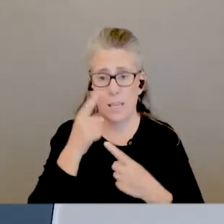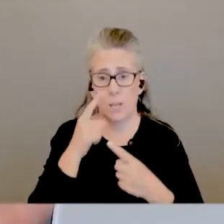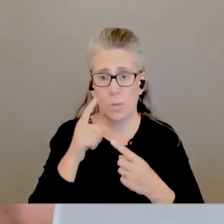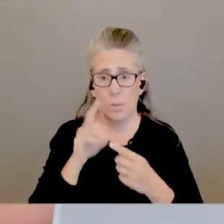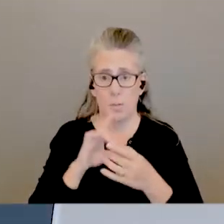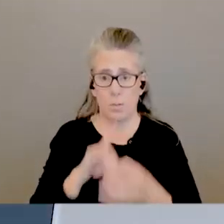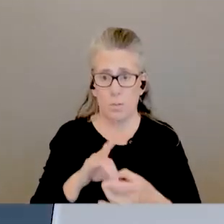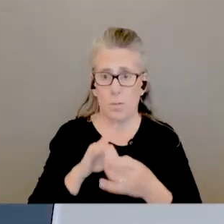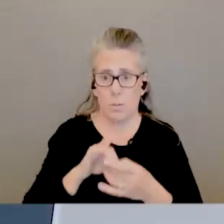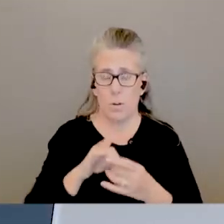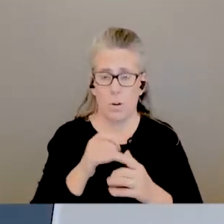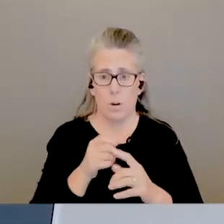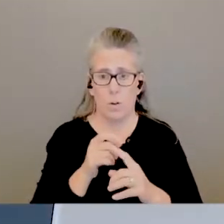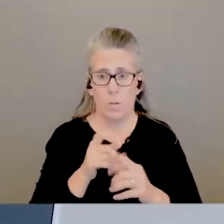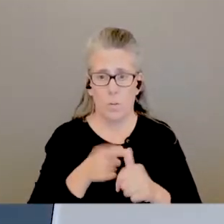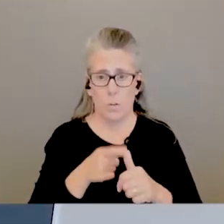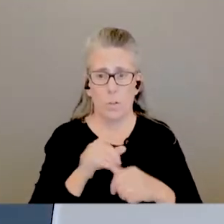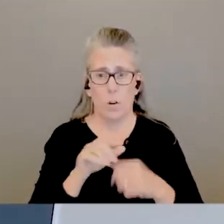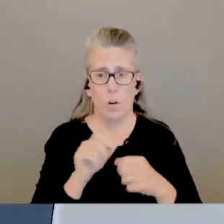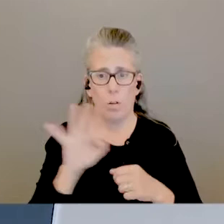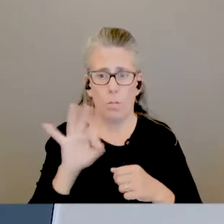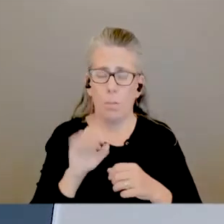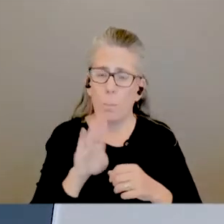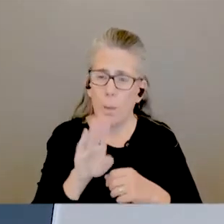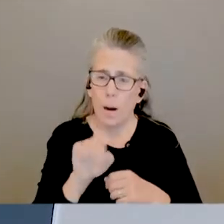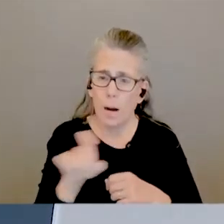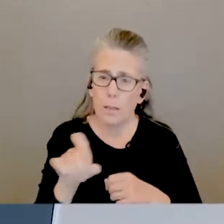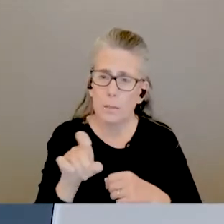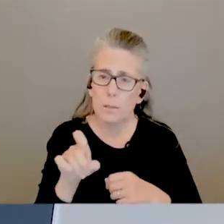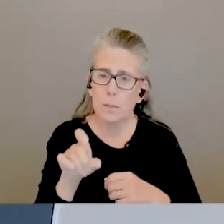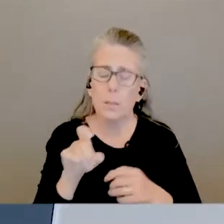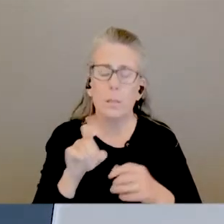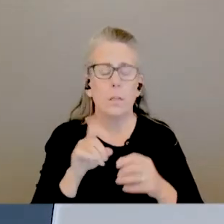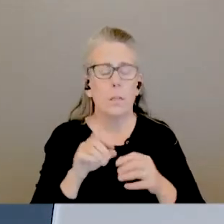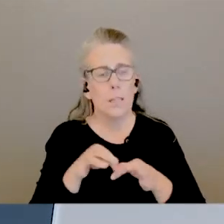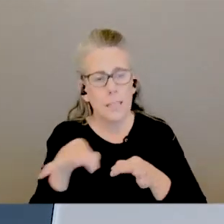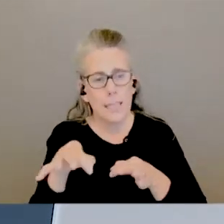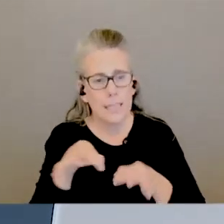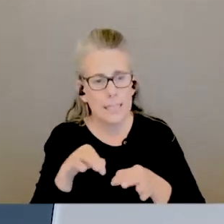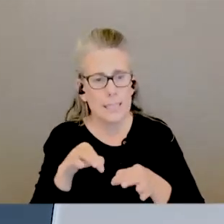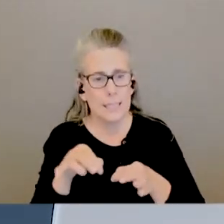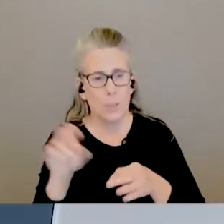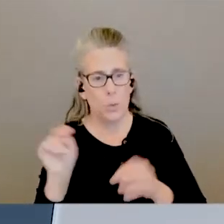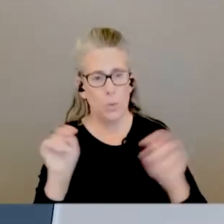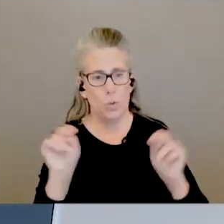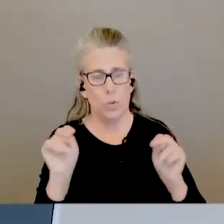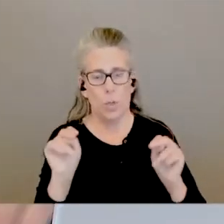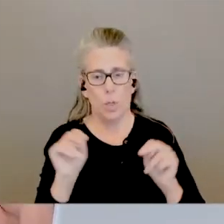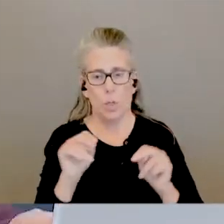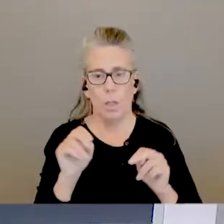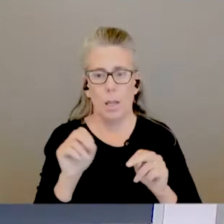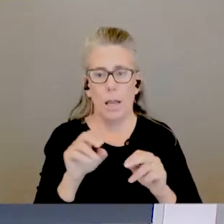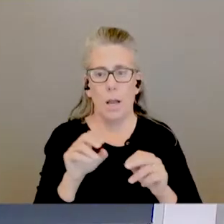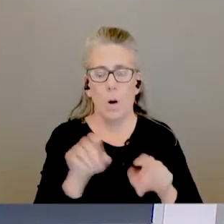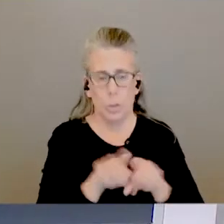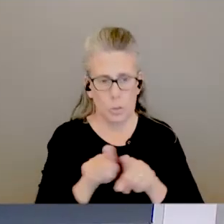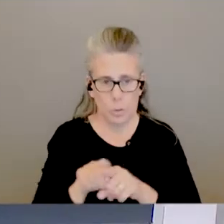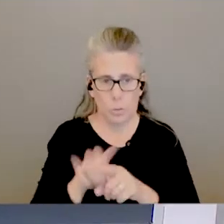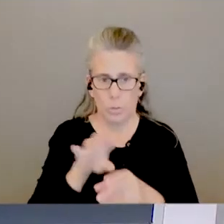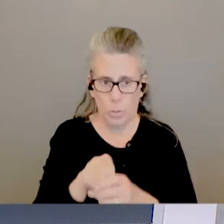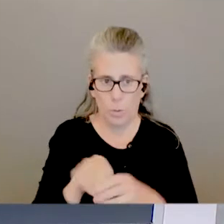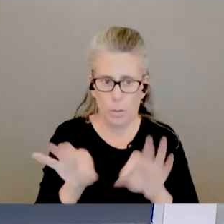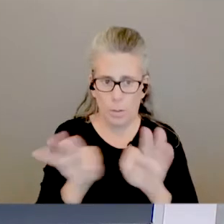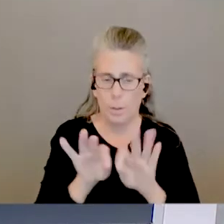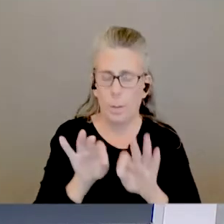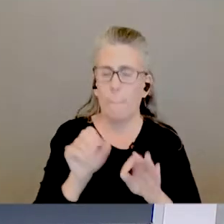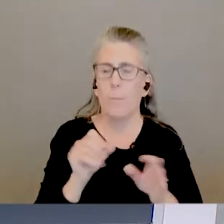actually, horizontal scaling helped us be either latency neutral or latency positive net-net. Mm-hmm. Now, you mentioned the